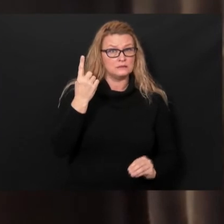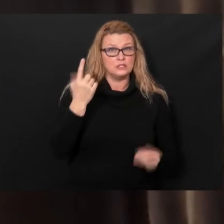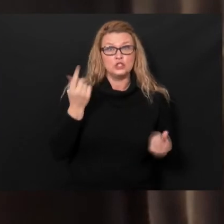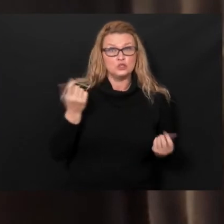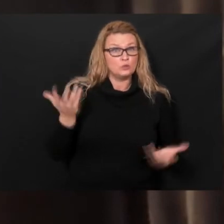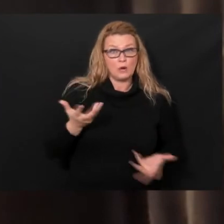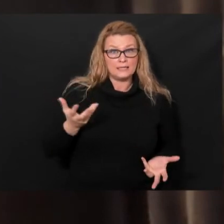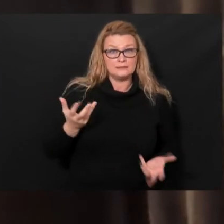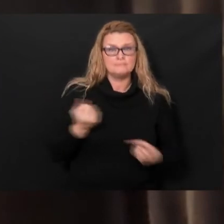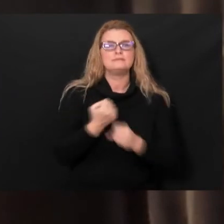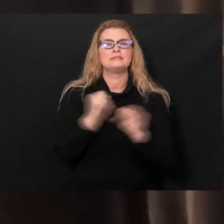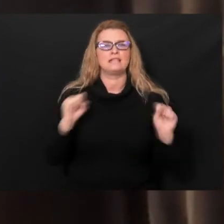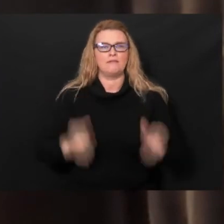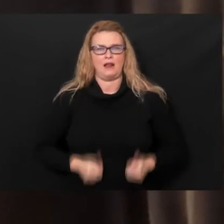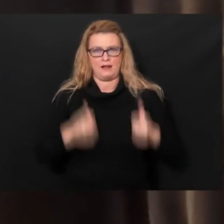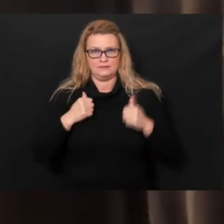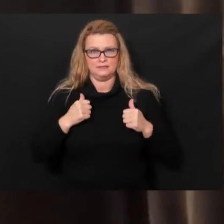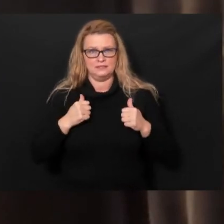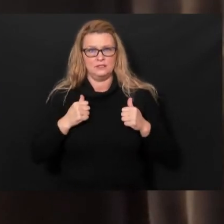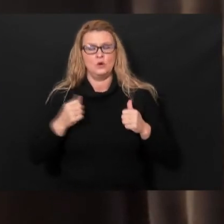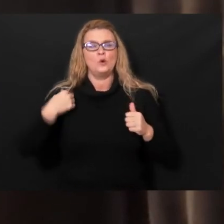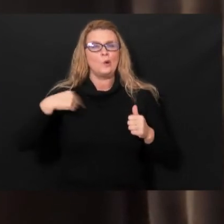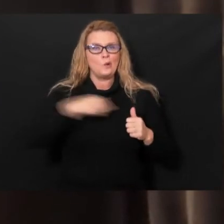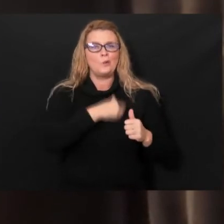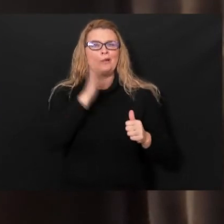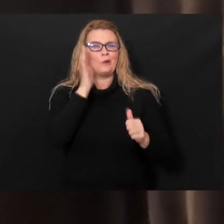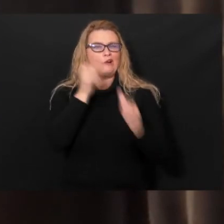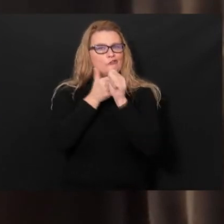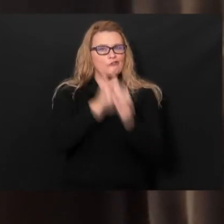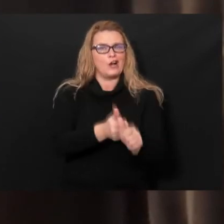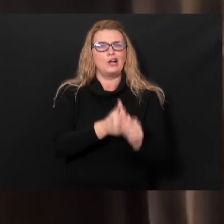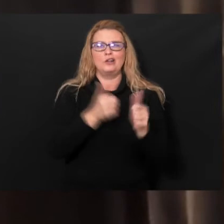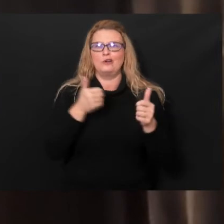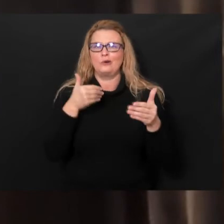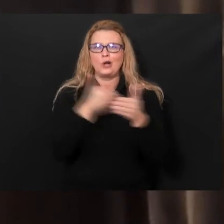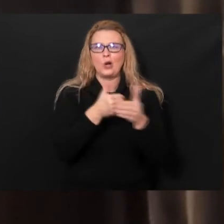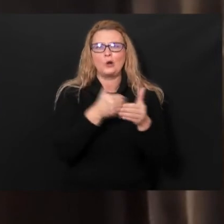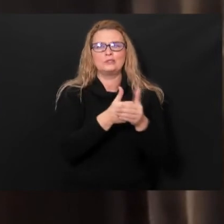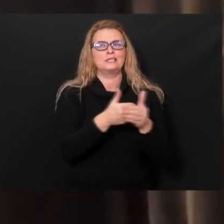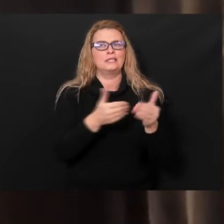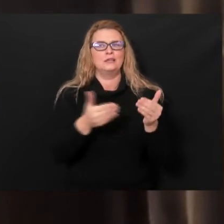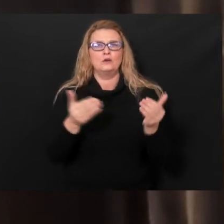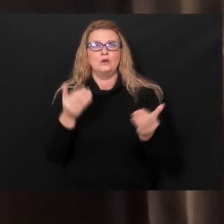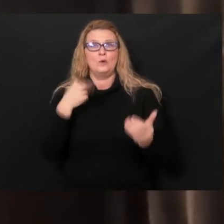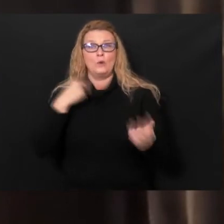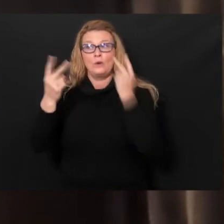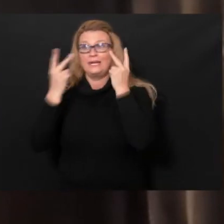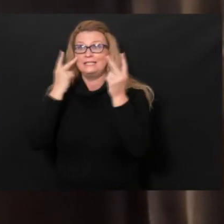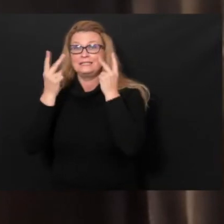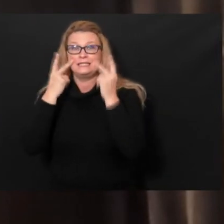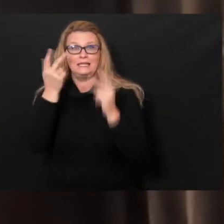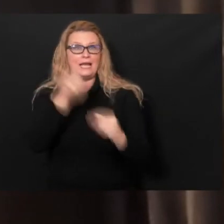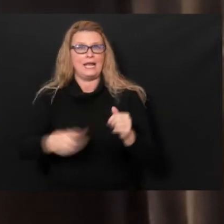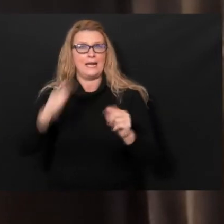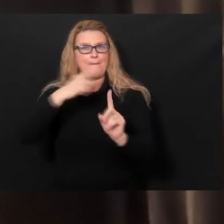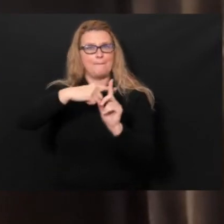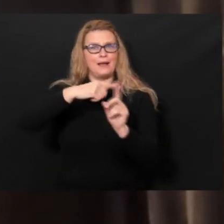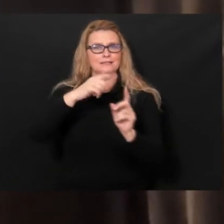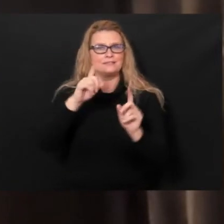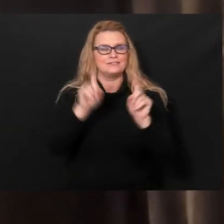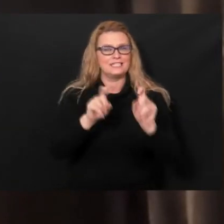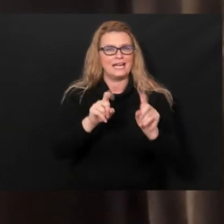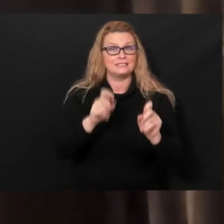going to follow very closely the assessment of whether any of the positive tests do represent the